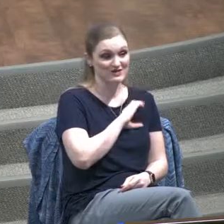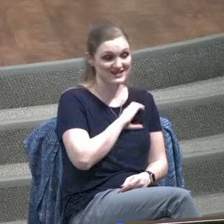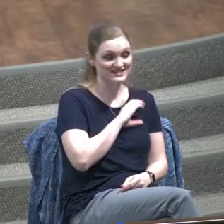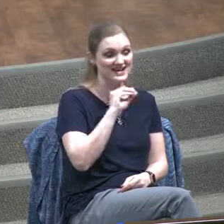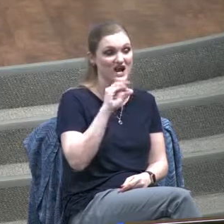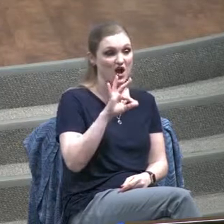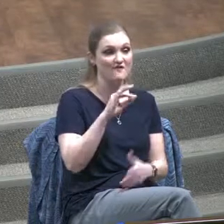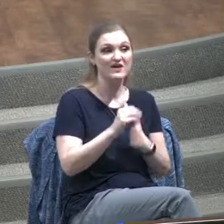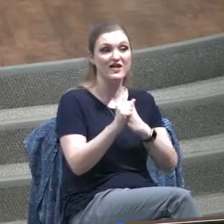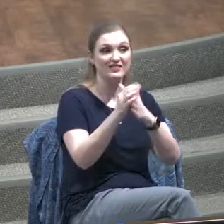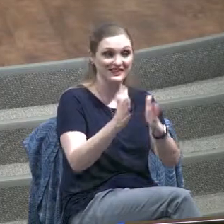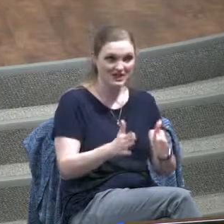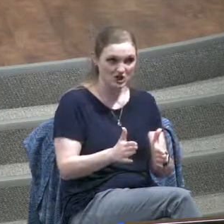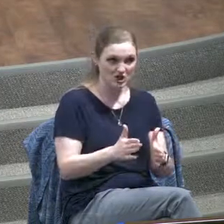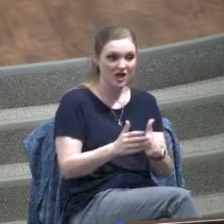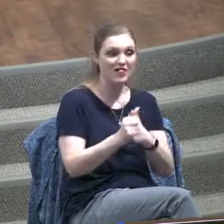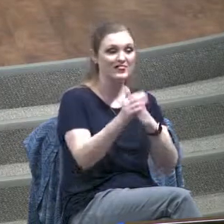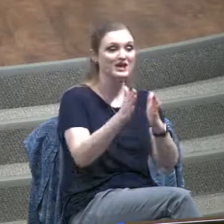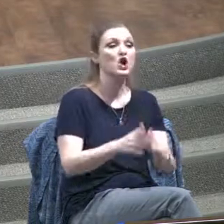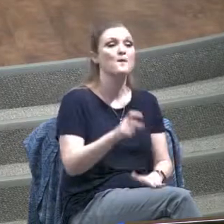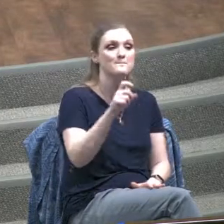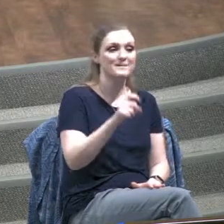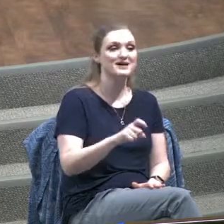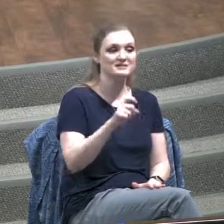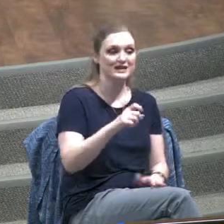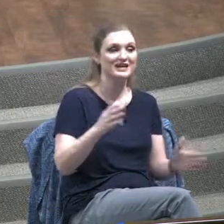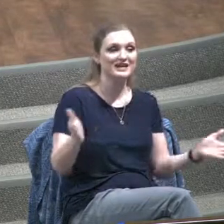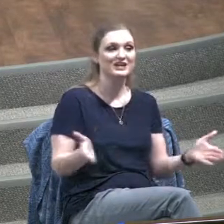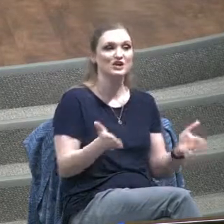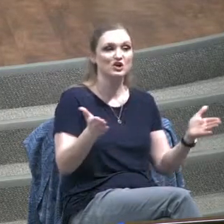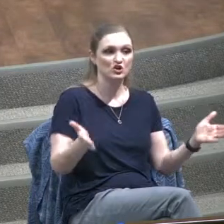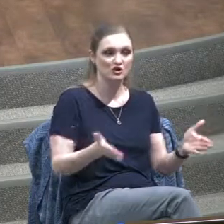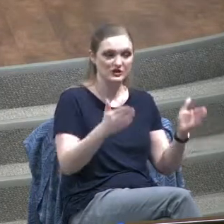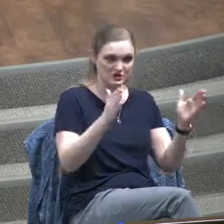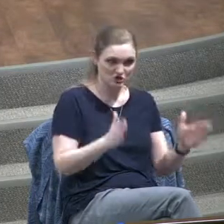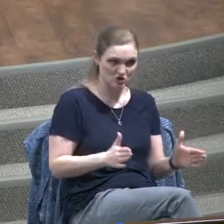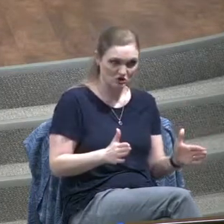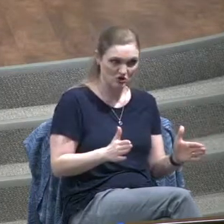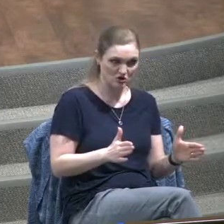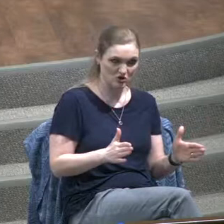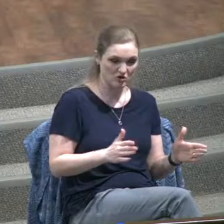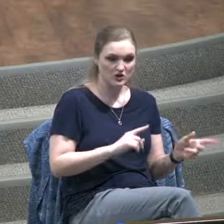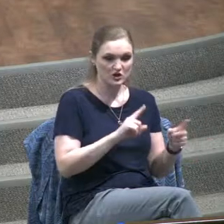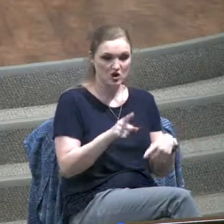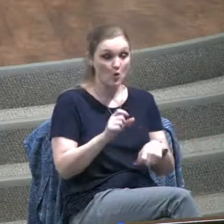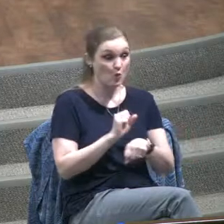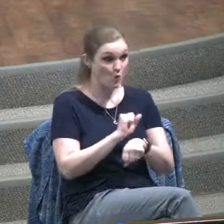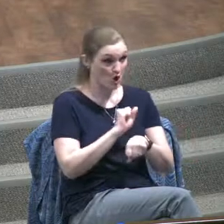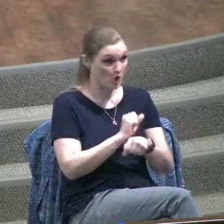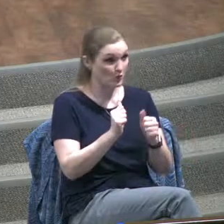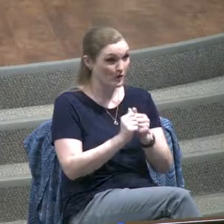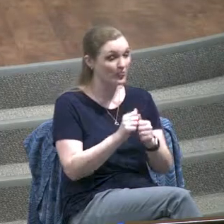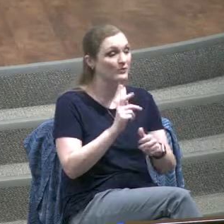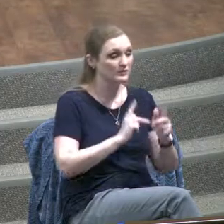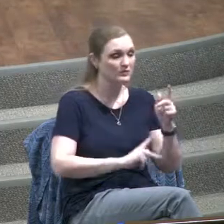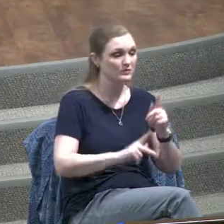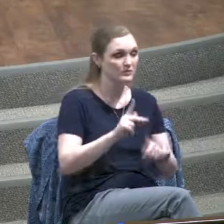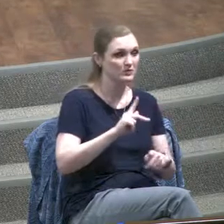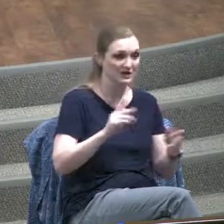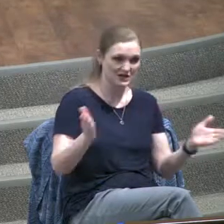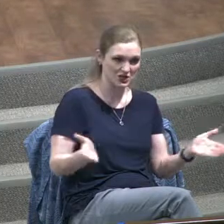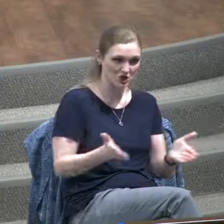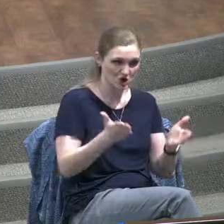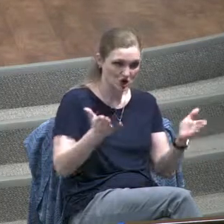qualities of a leader. A leader has to be an encourager. A leader has to get in there and work with the people